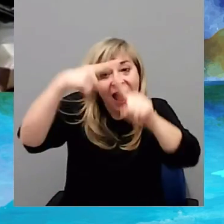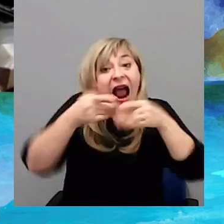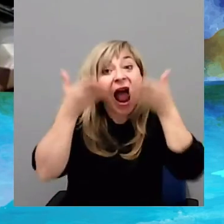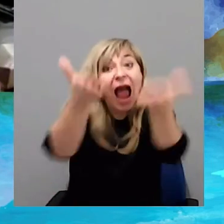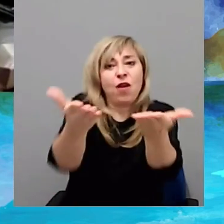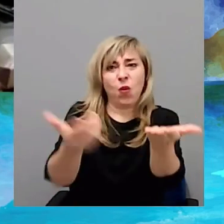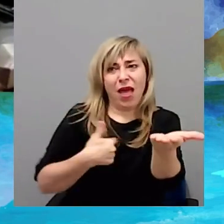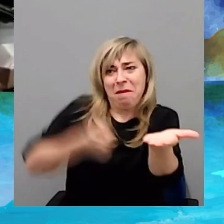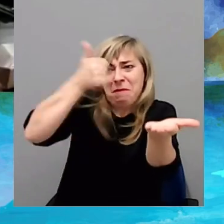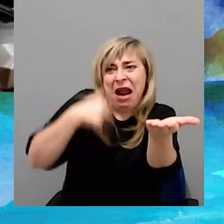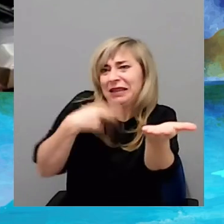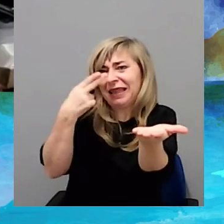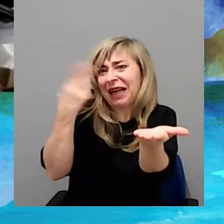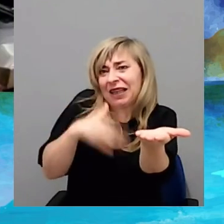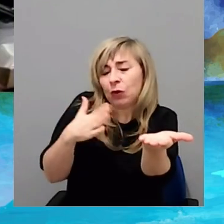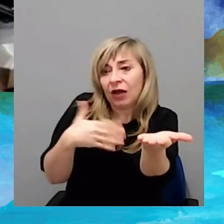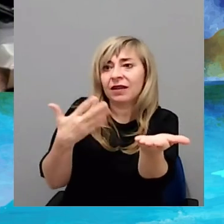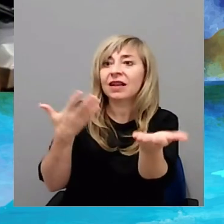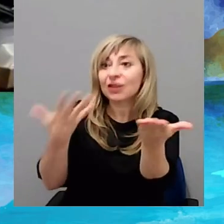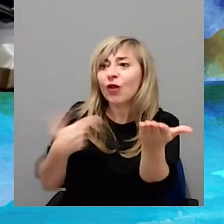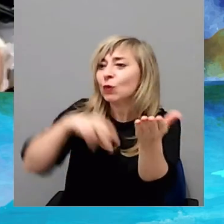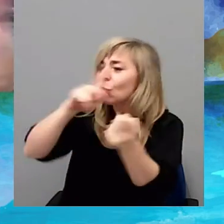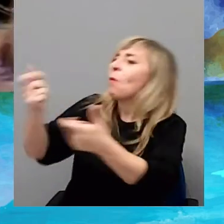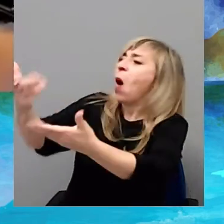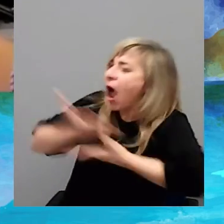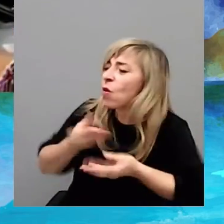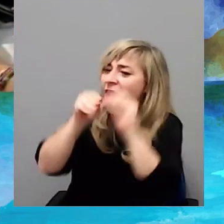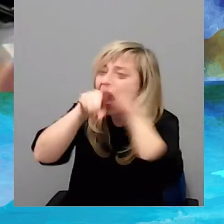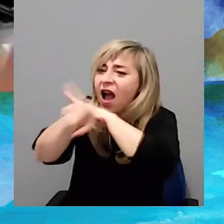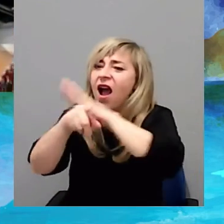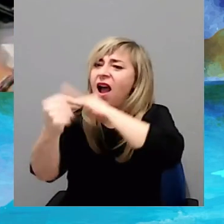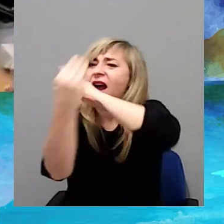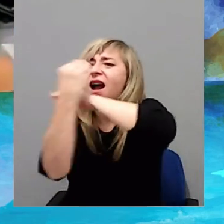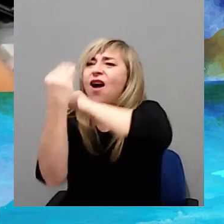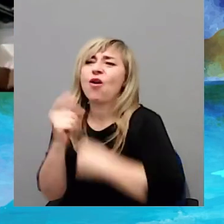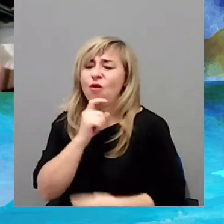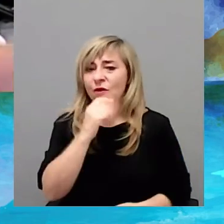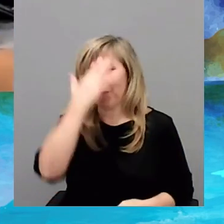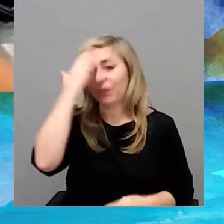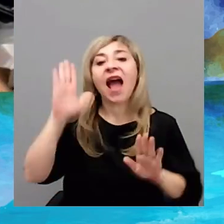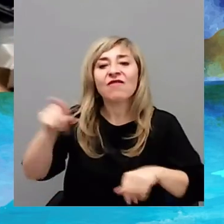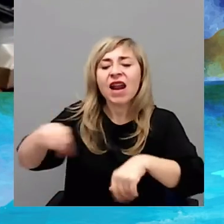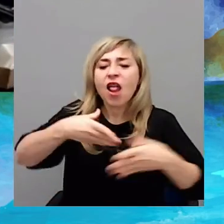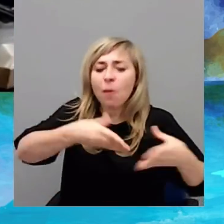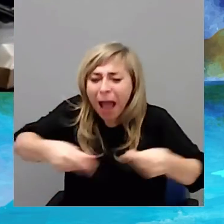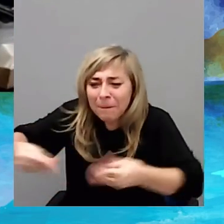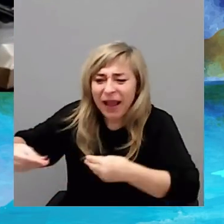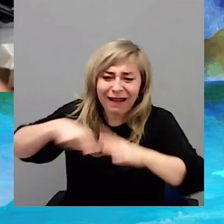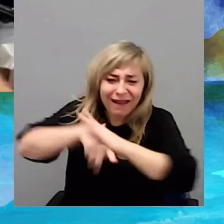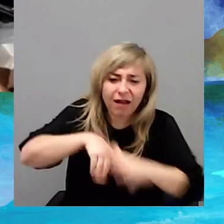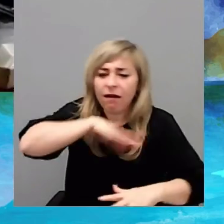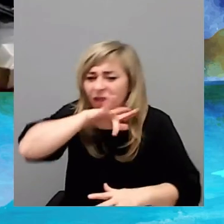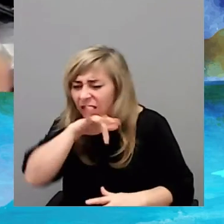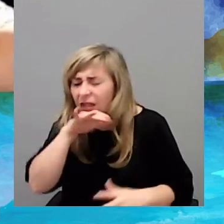help us out. What we want to do is help people out, but we need help in fighting bureaucracy. We spend lots